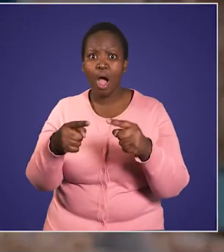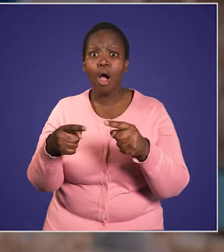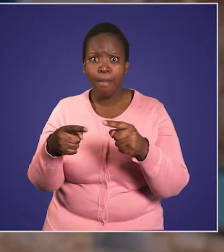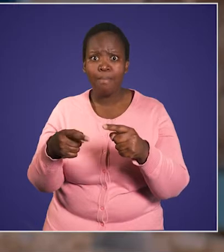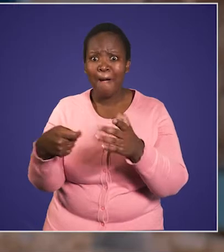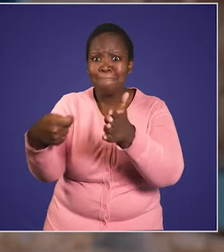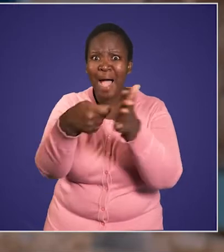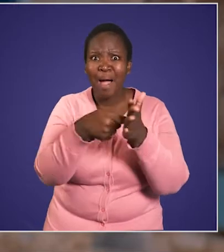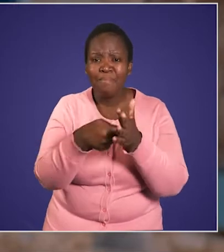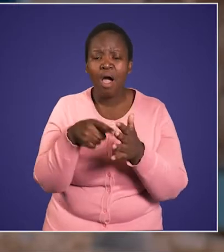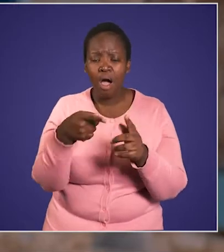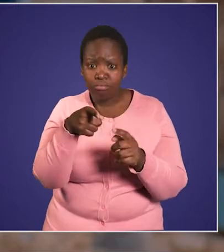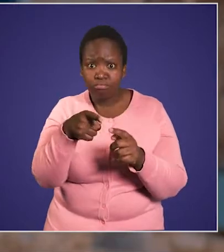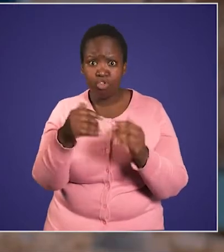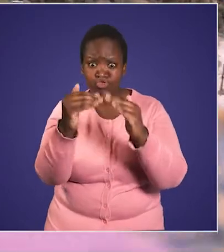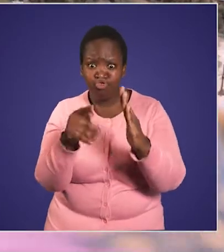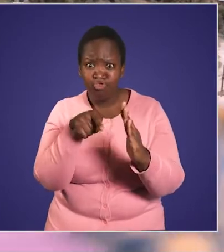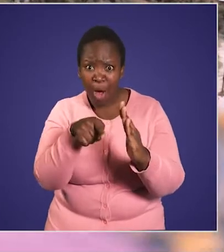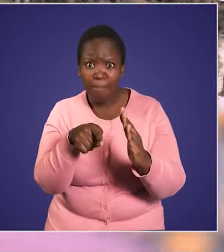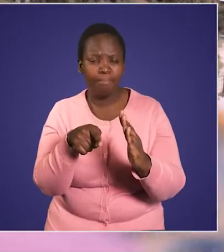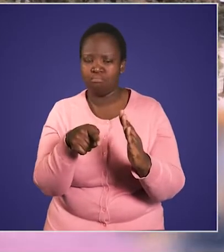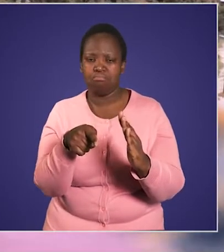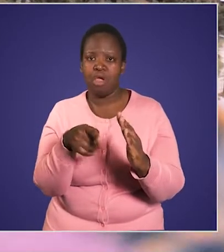There's no food in the house for my children to eat.